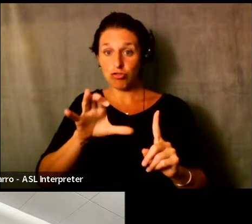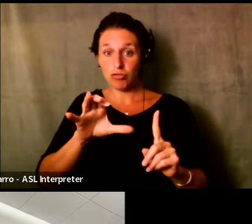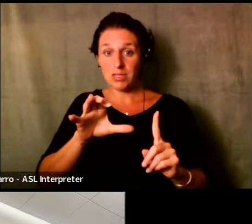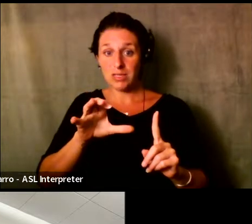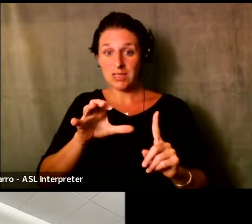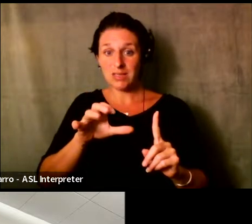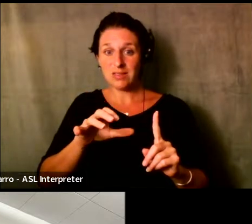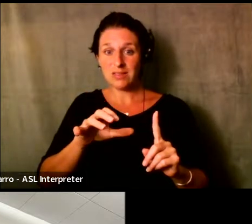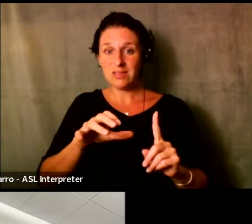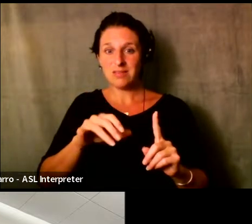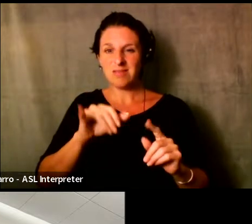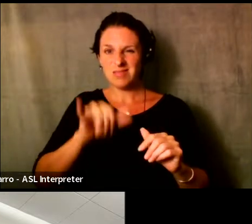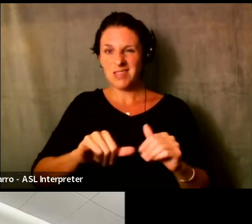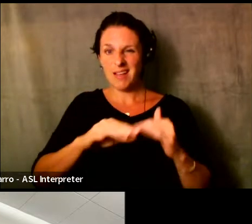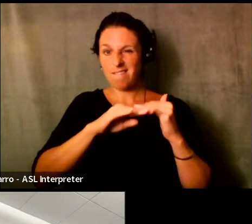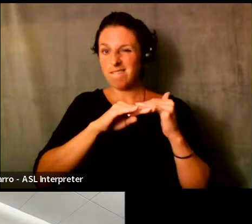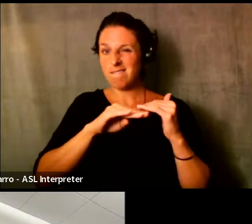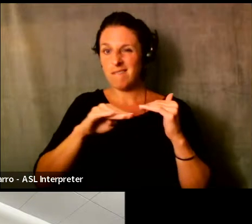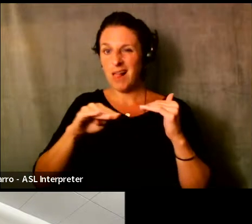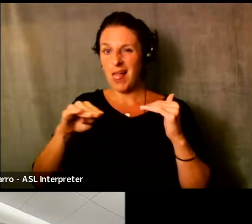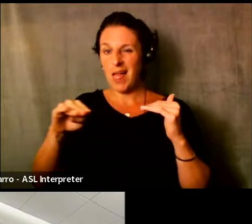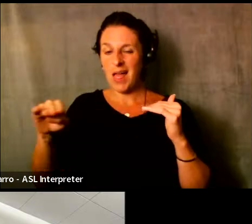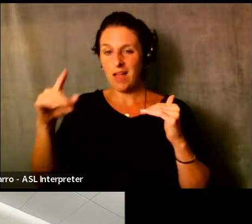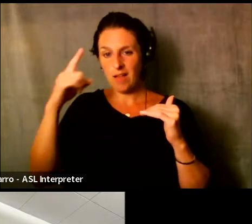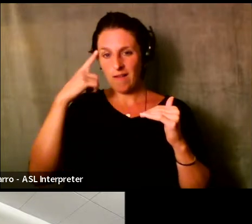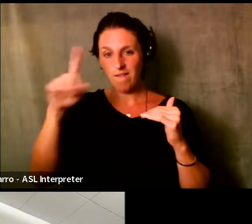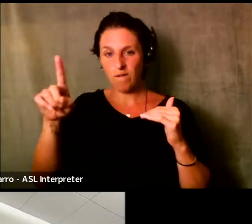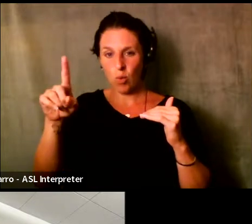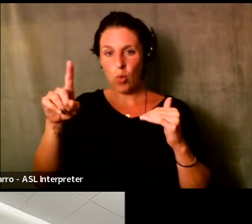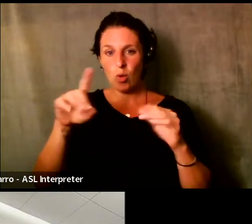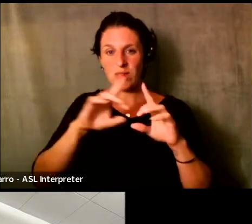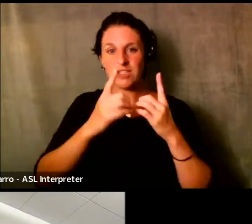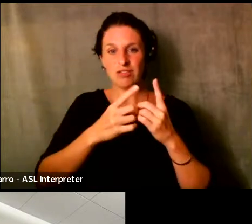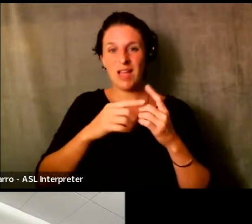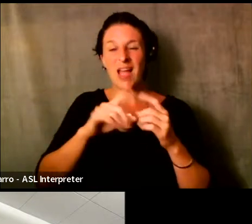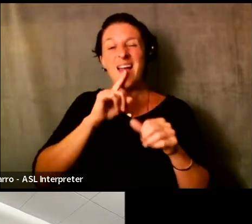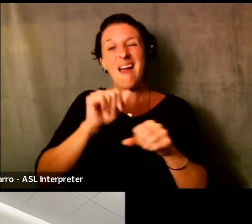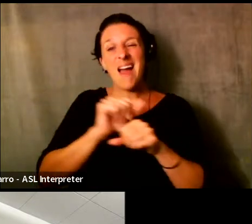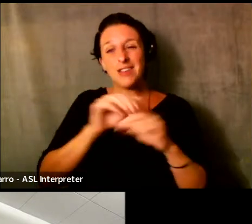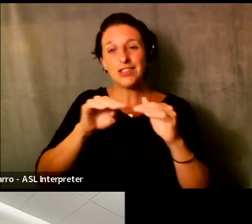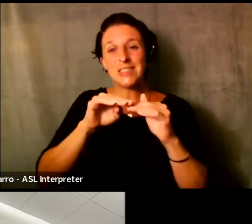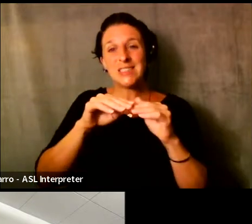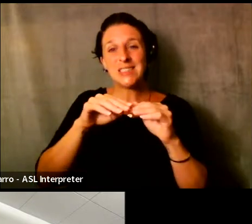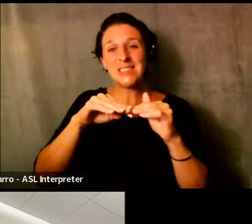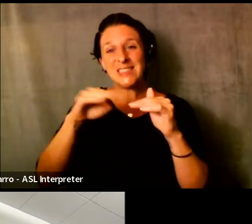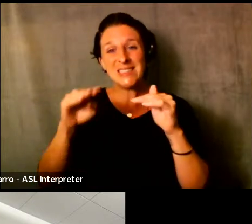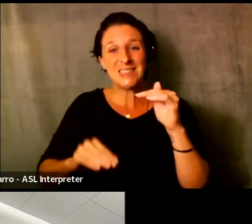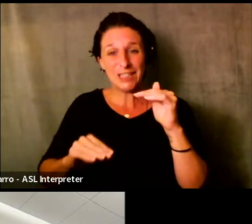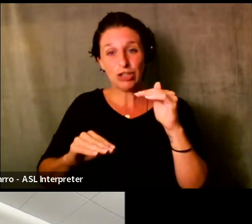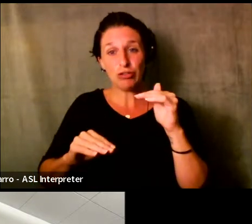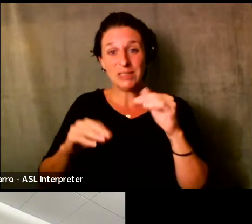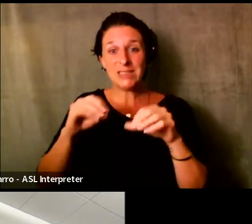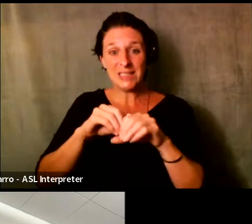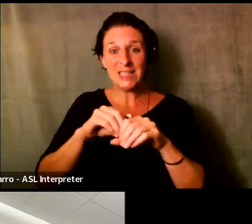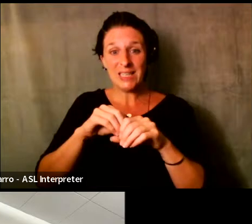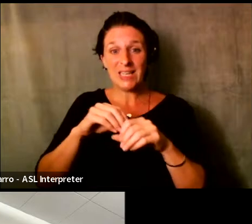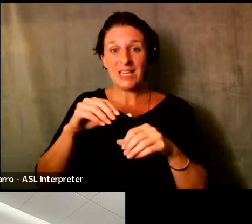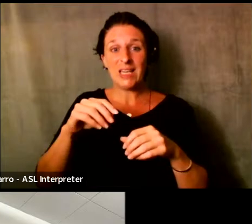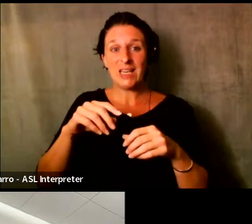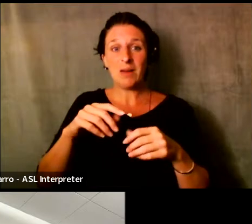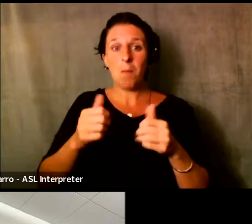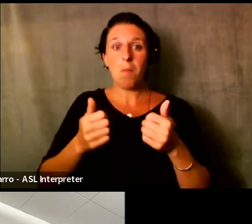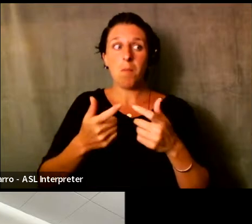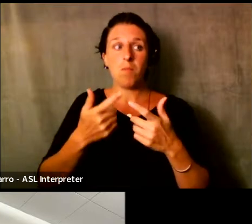stayed pretty flat overall for the district, but it's actually decreased in some of the most significant populations, like our Black